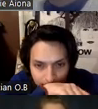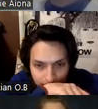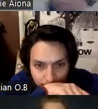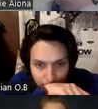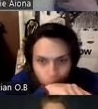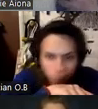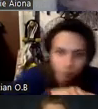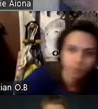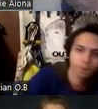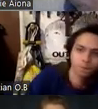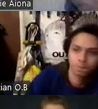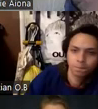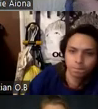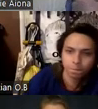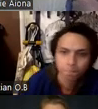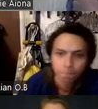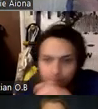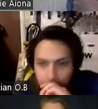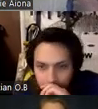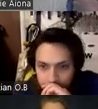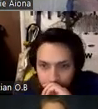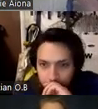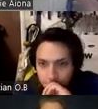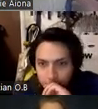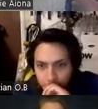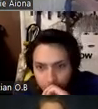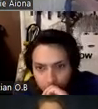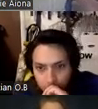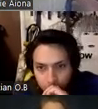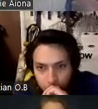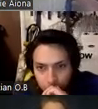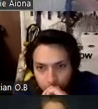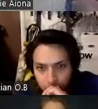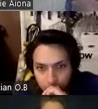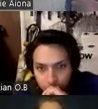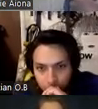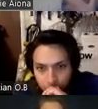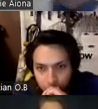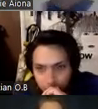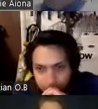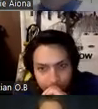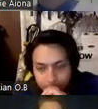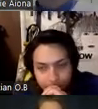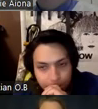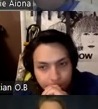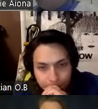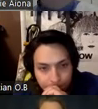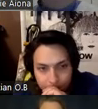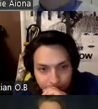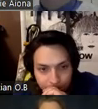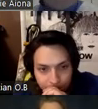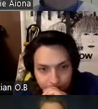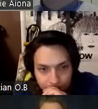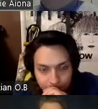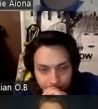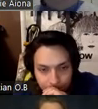records as required under the Oregon public records law? Is there